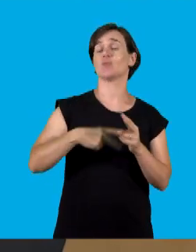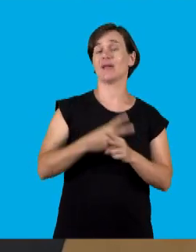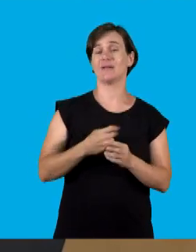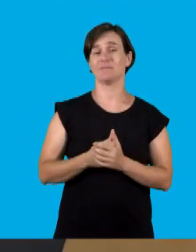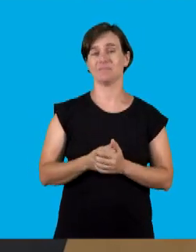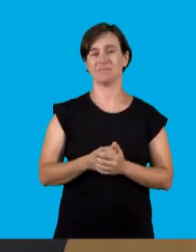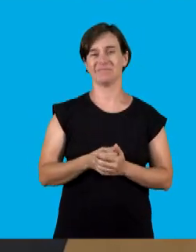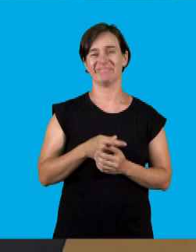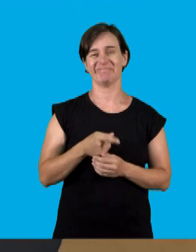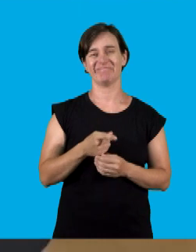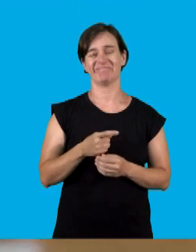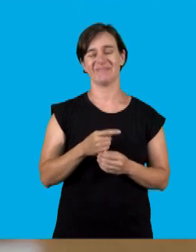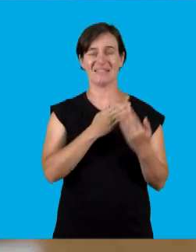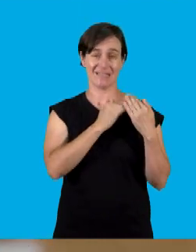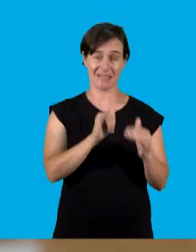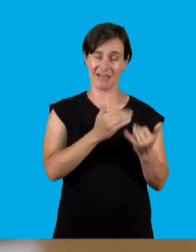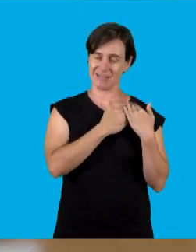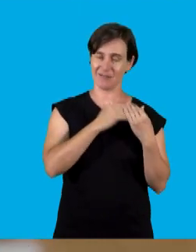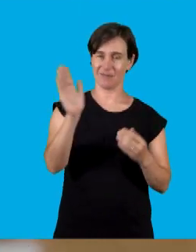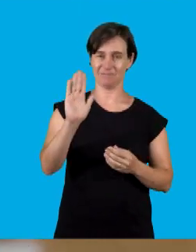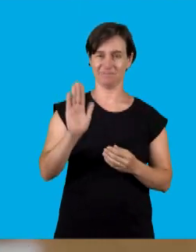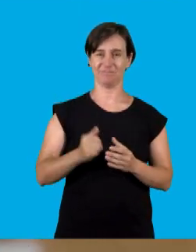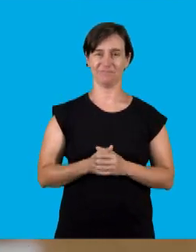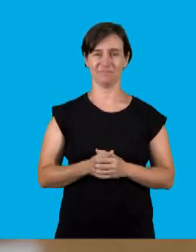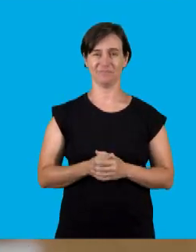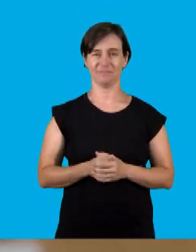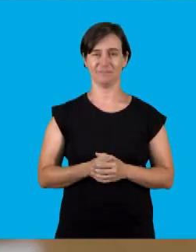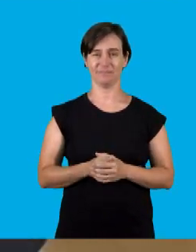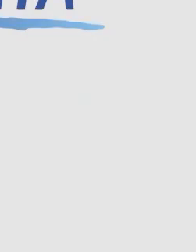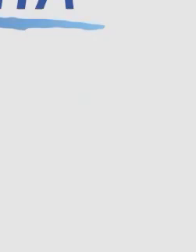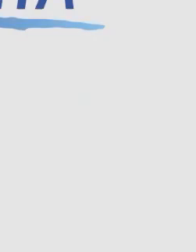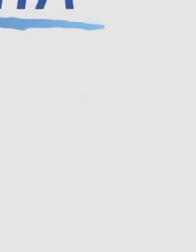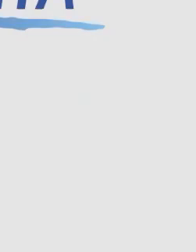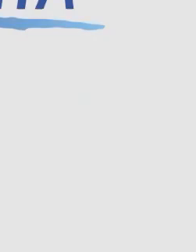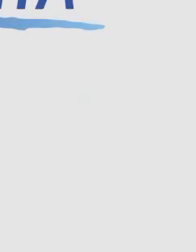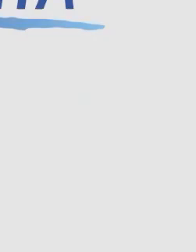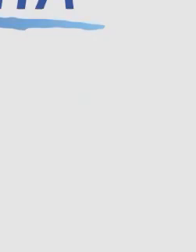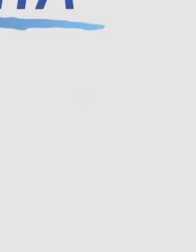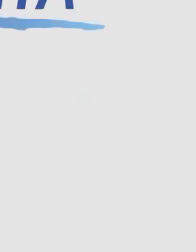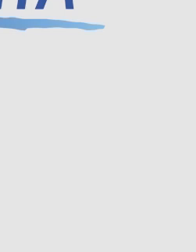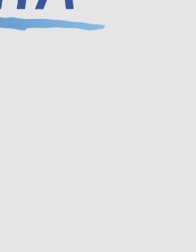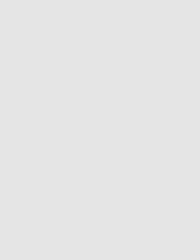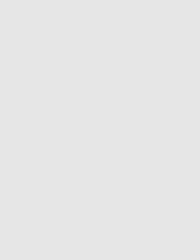next time. Take care and stay safe. Goodbye.